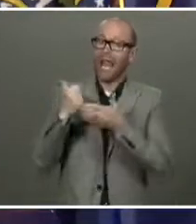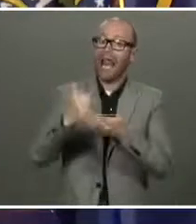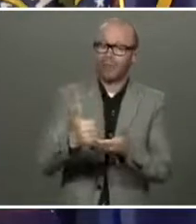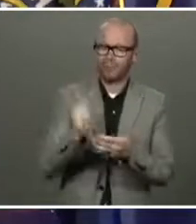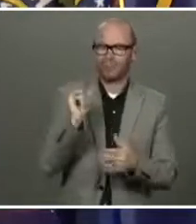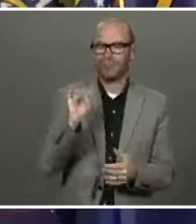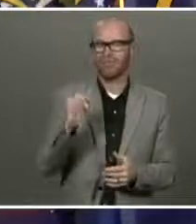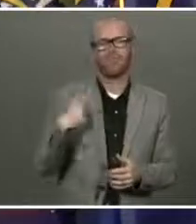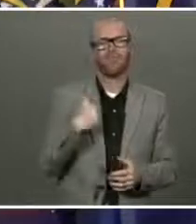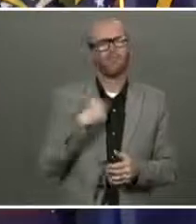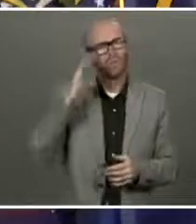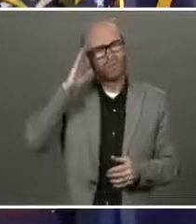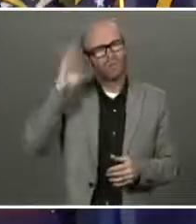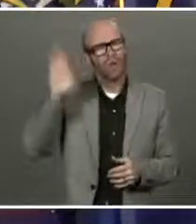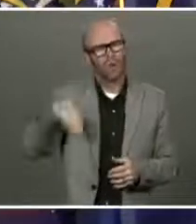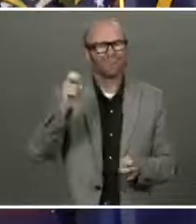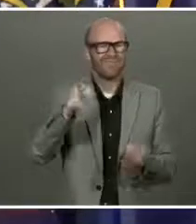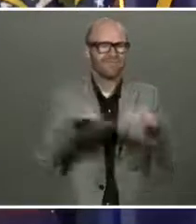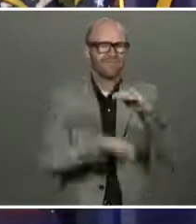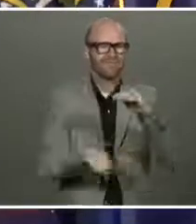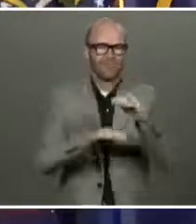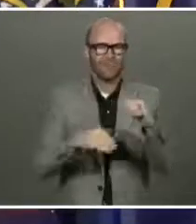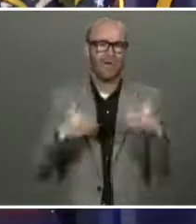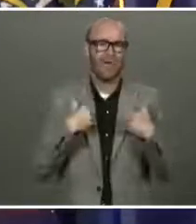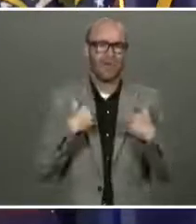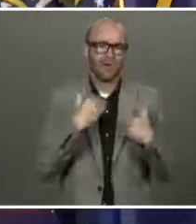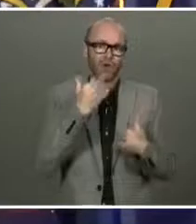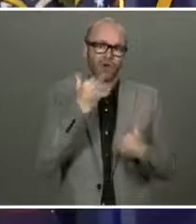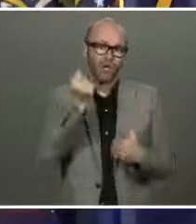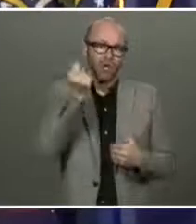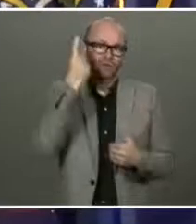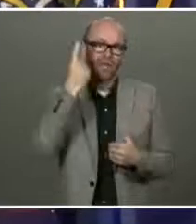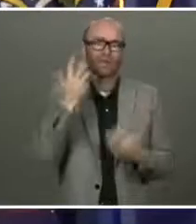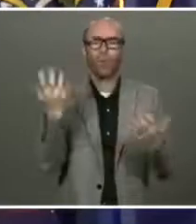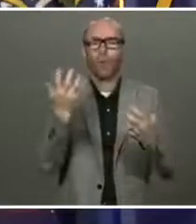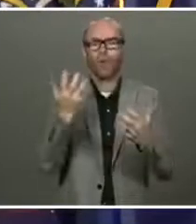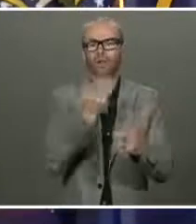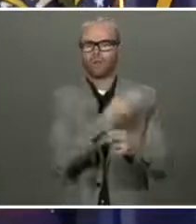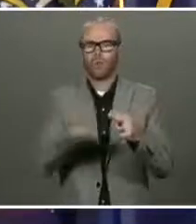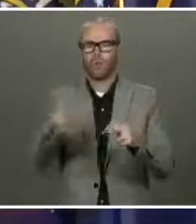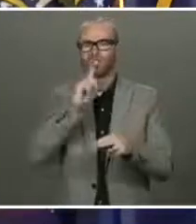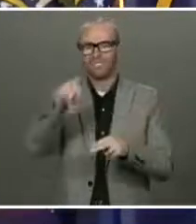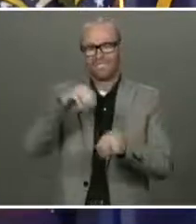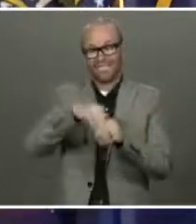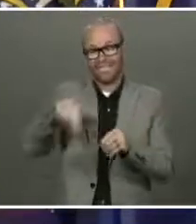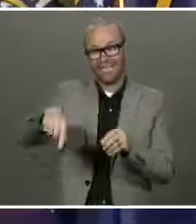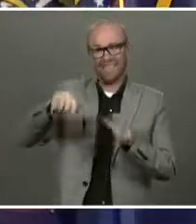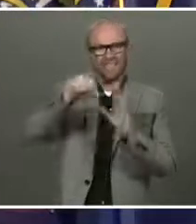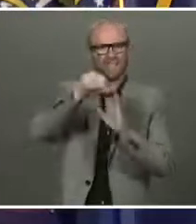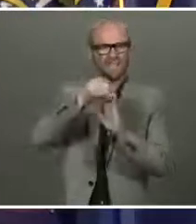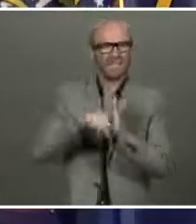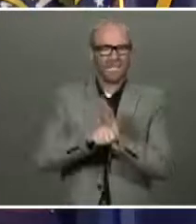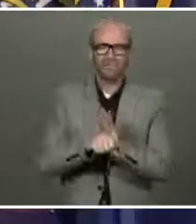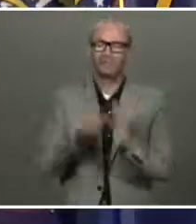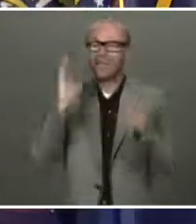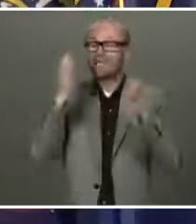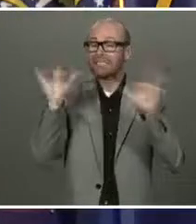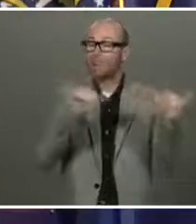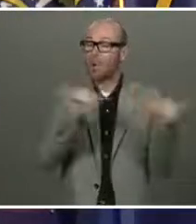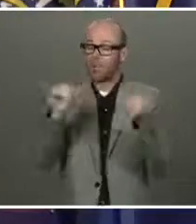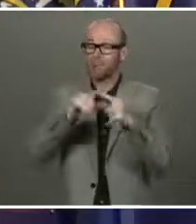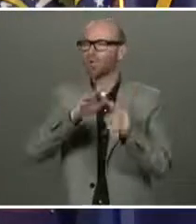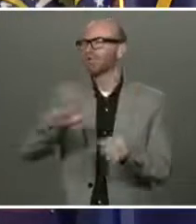know, basically, we have a good understanding about what the shortage is in our state. Very similar, by the way, to the rest of the nation.